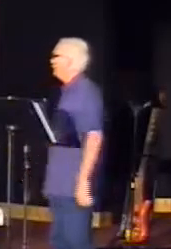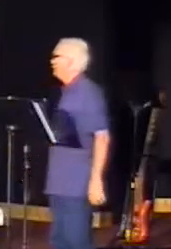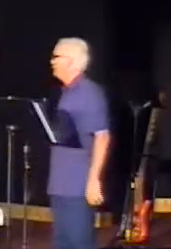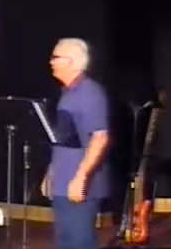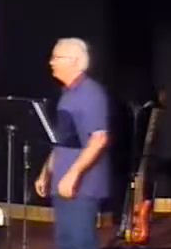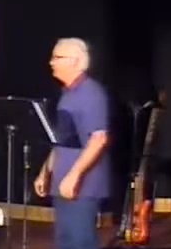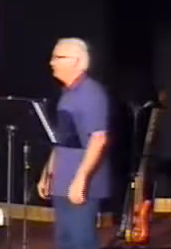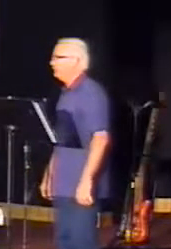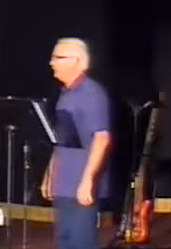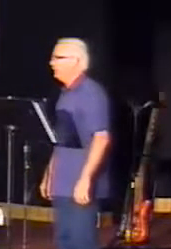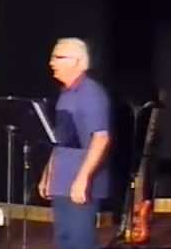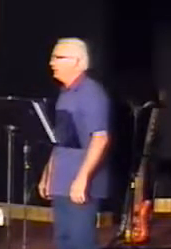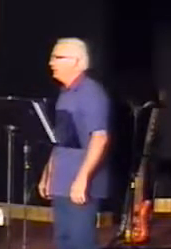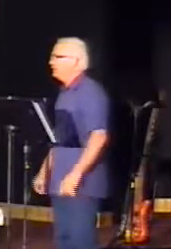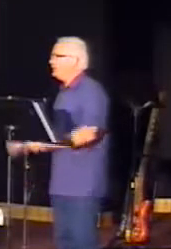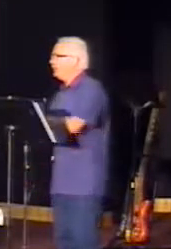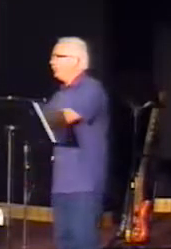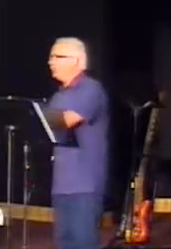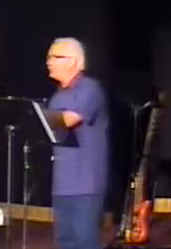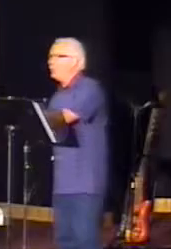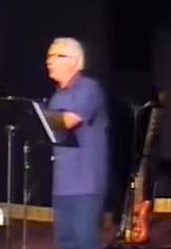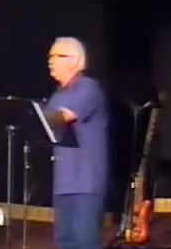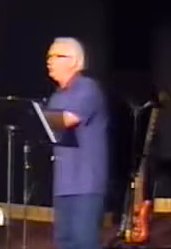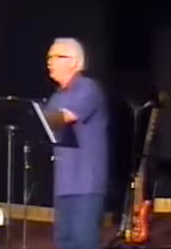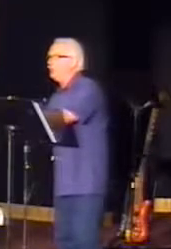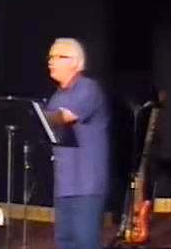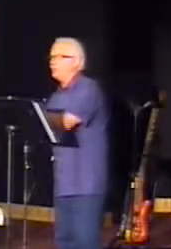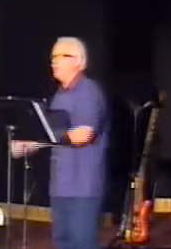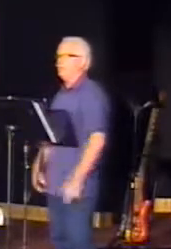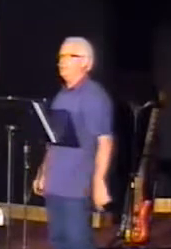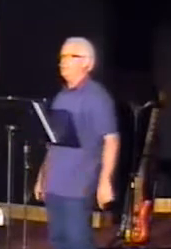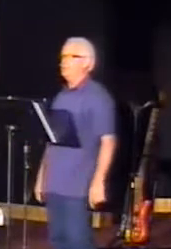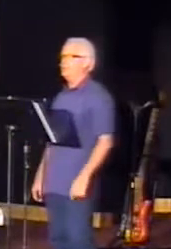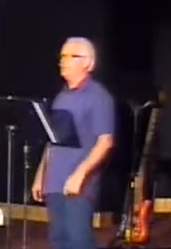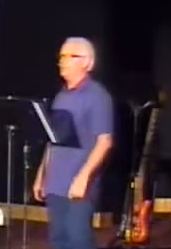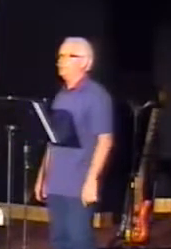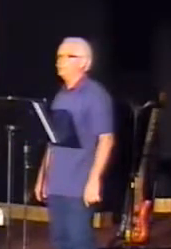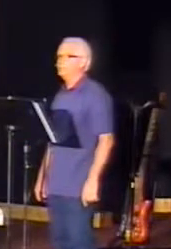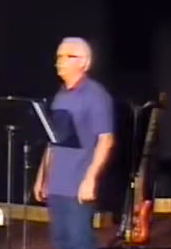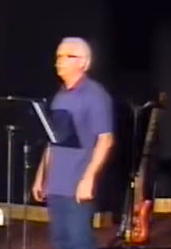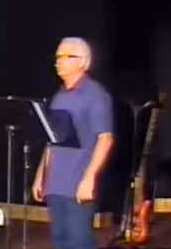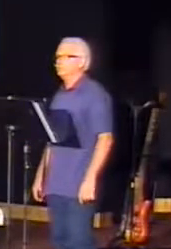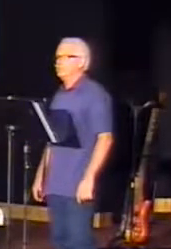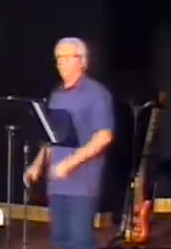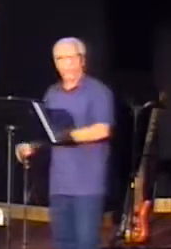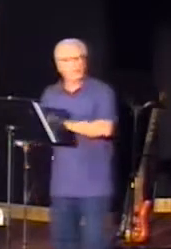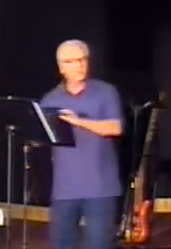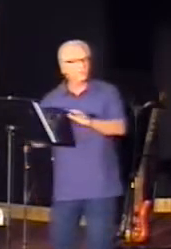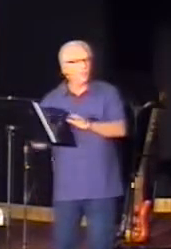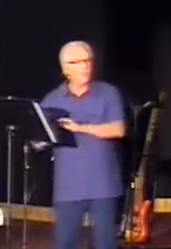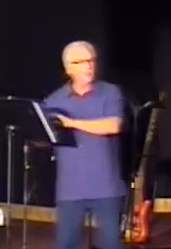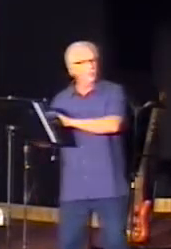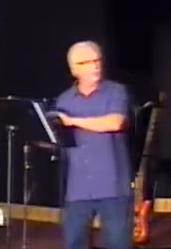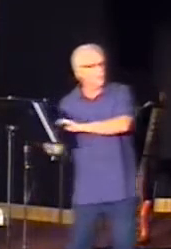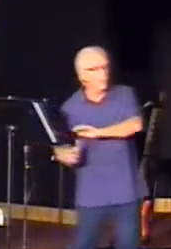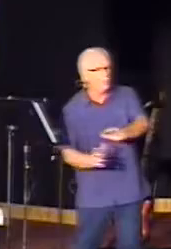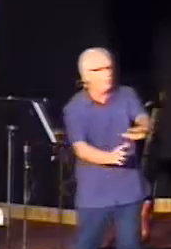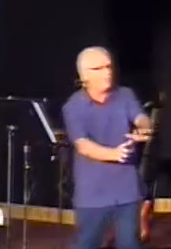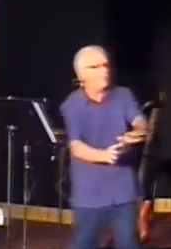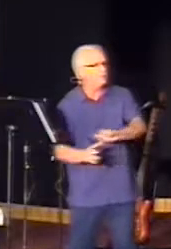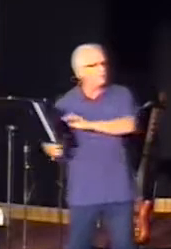here. You see, the world's calling you away from that intimacy, isn't it? It's calling us away with